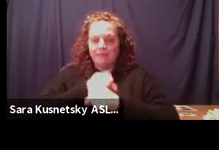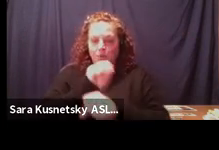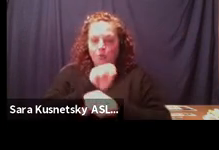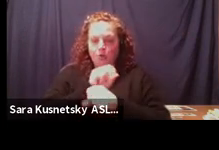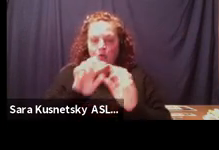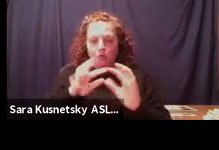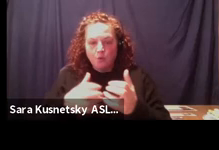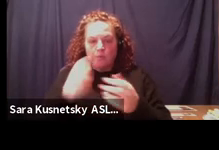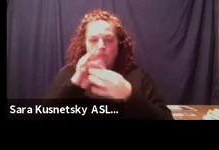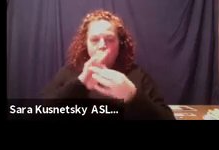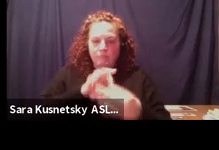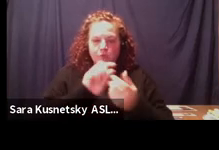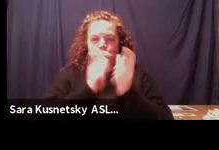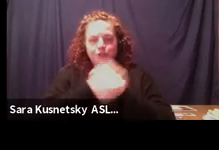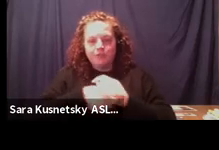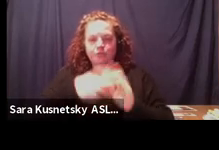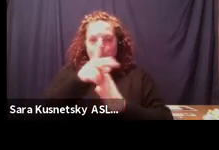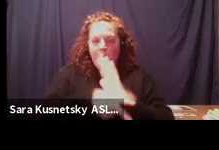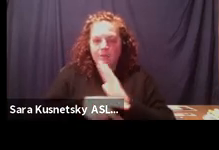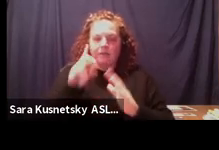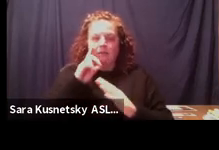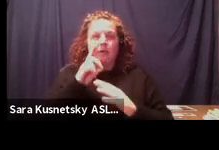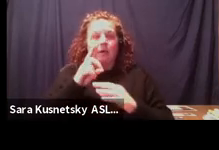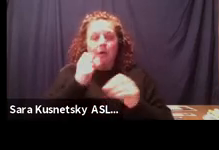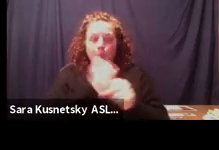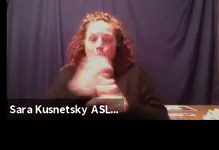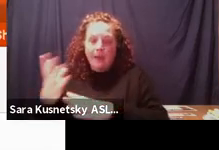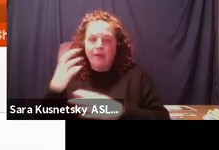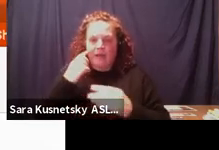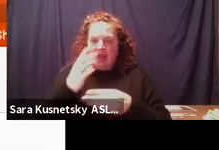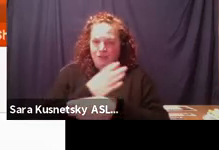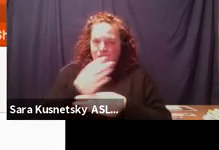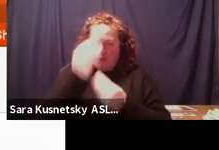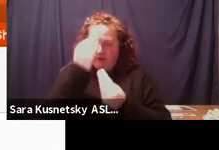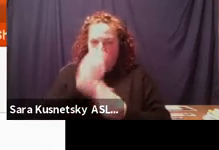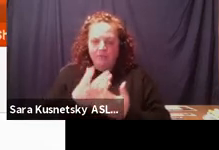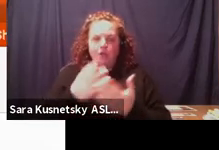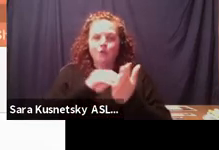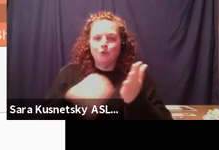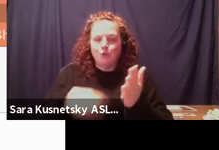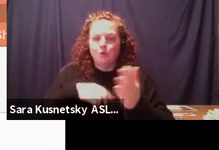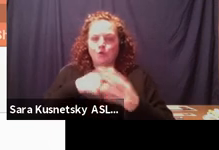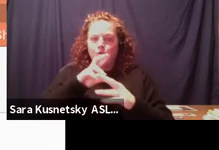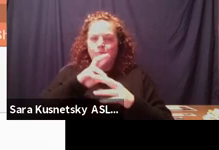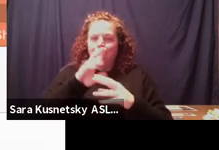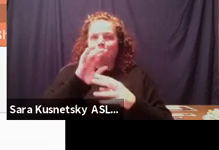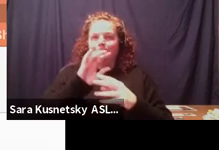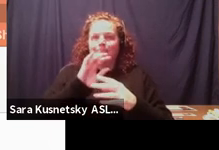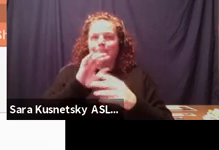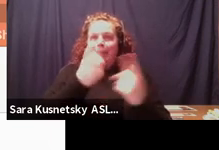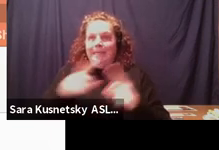to the policy regarding preparing and sharing student incident reports and other student information with the Boston Police